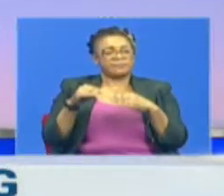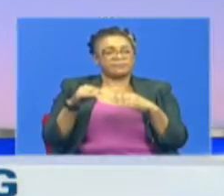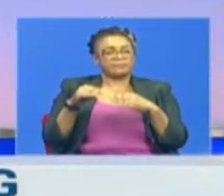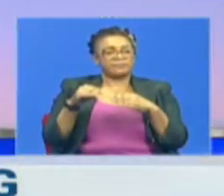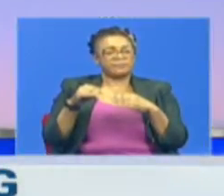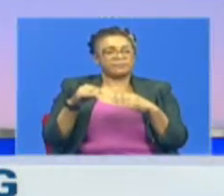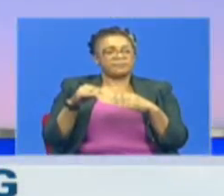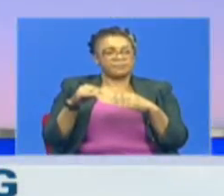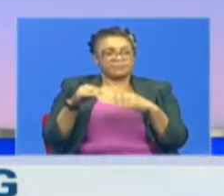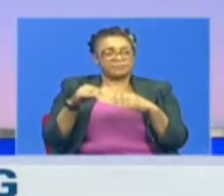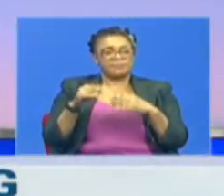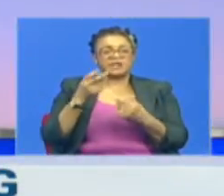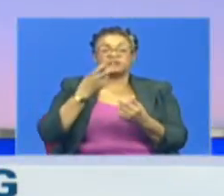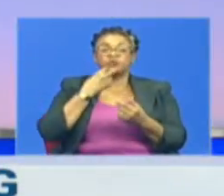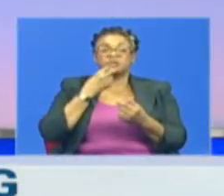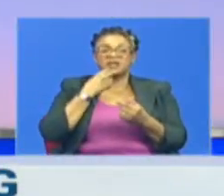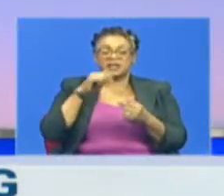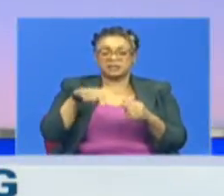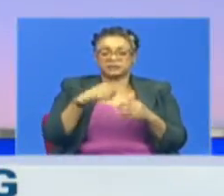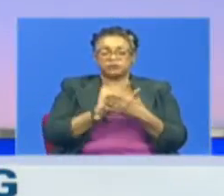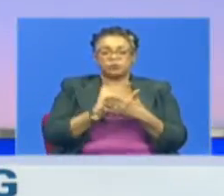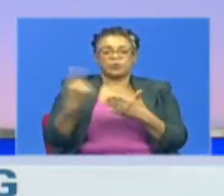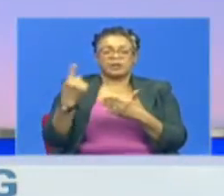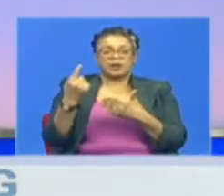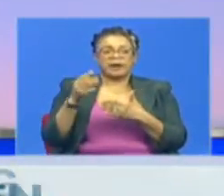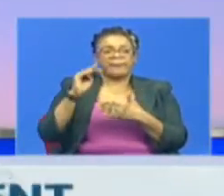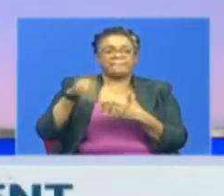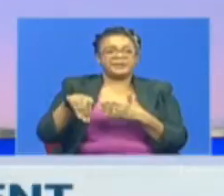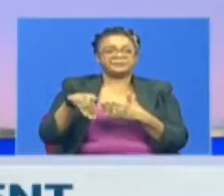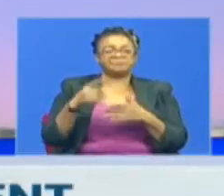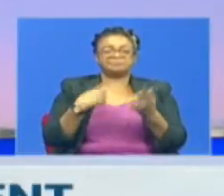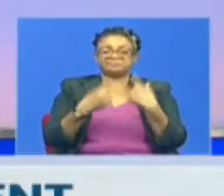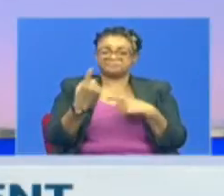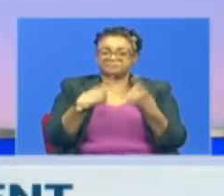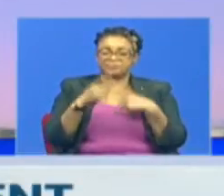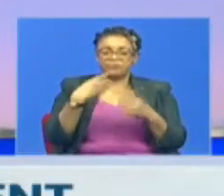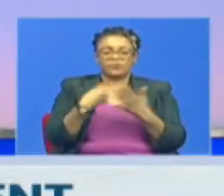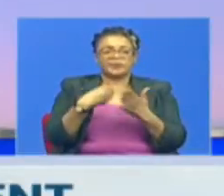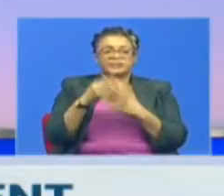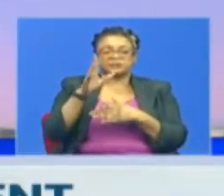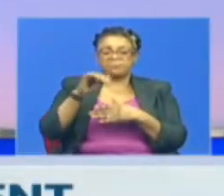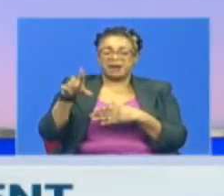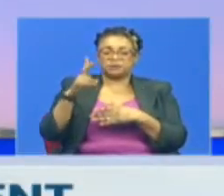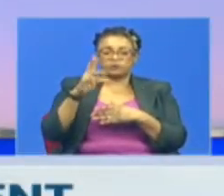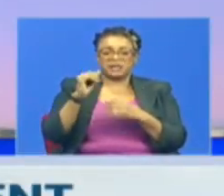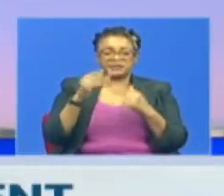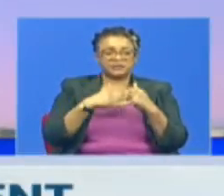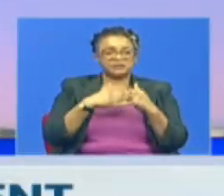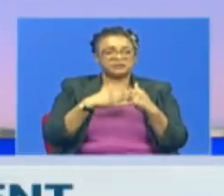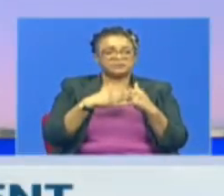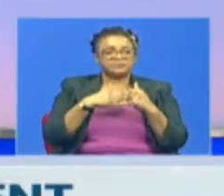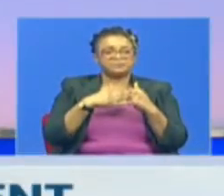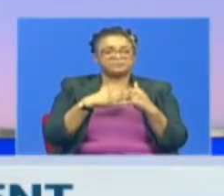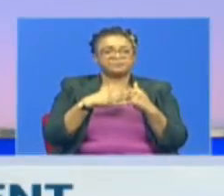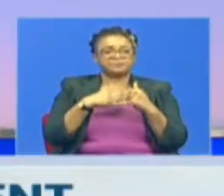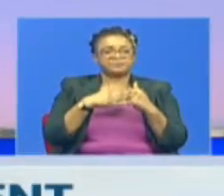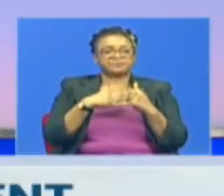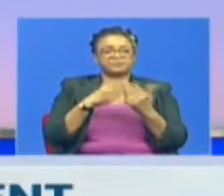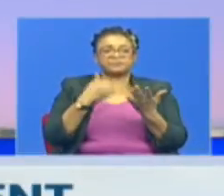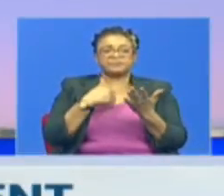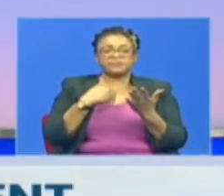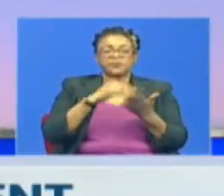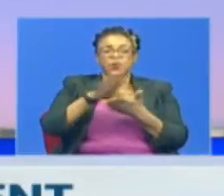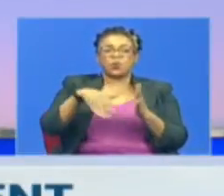Now, on Tuesday this week, members of Parliament deliberated on the Finance Bill of 2019. And amongst other things, they